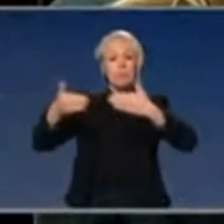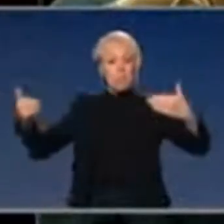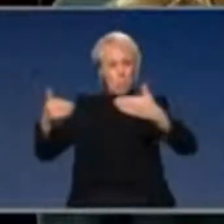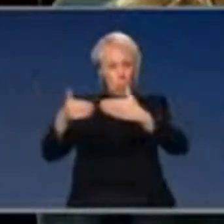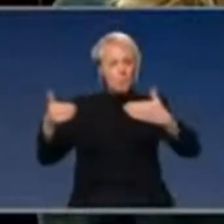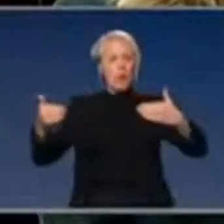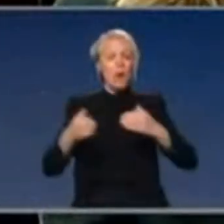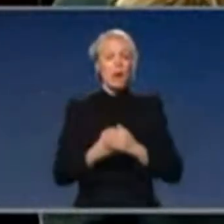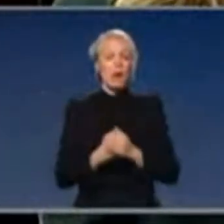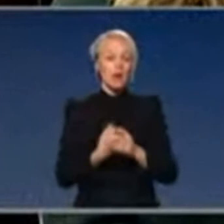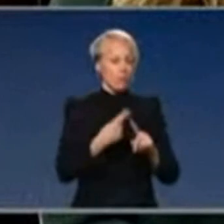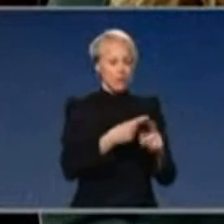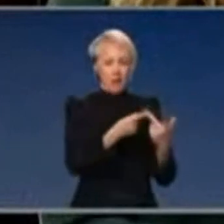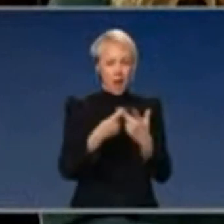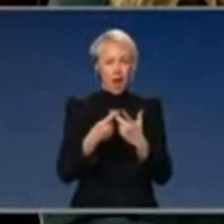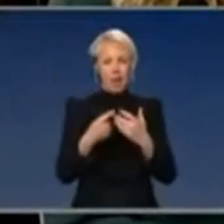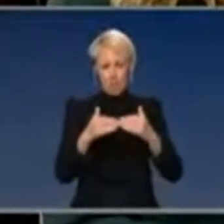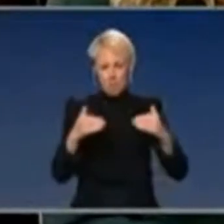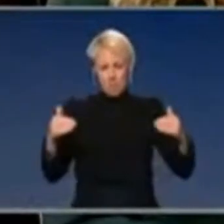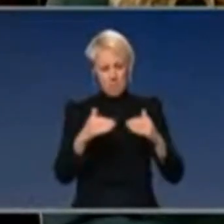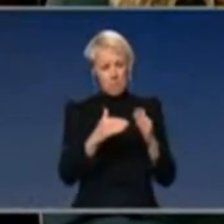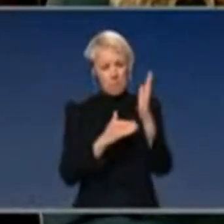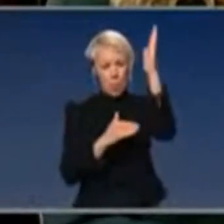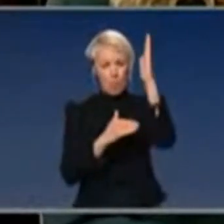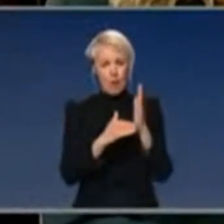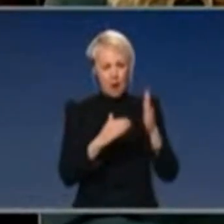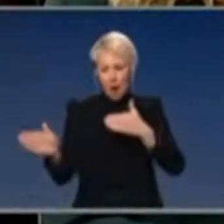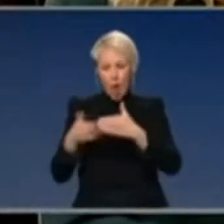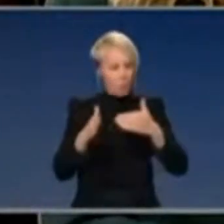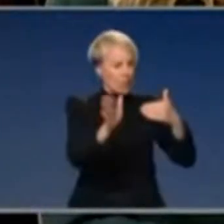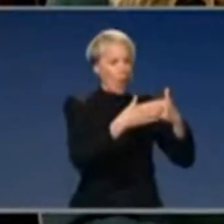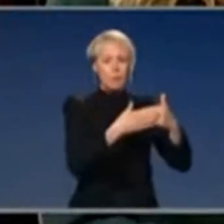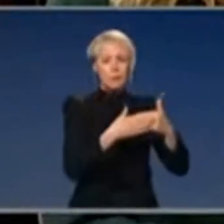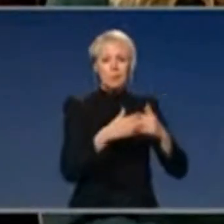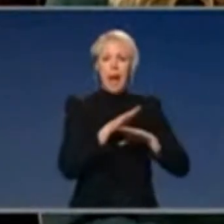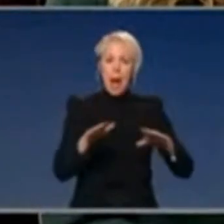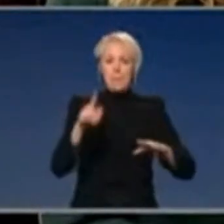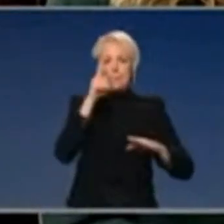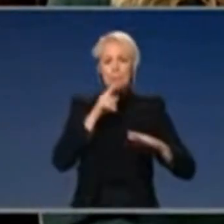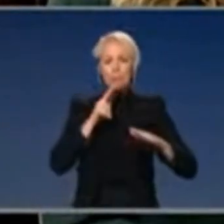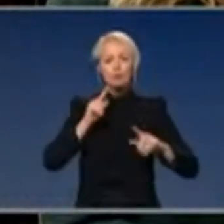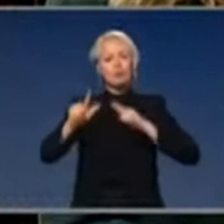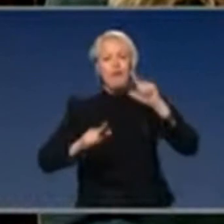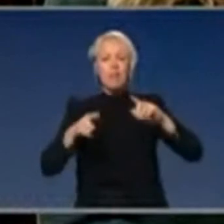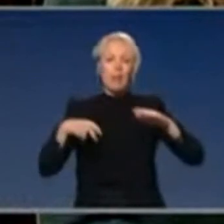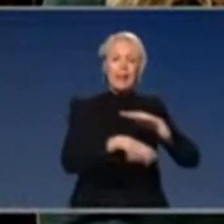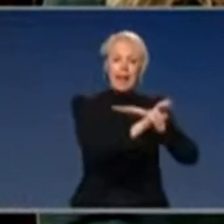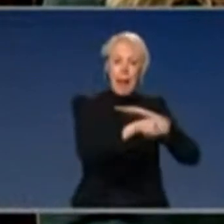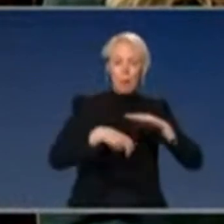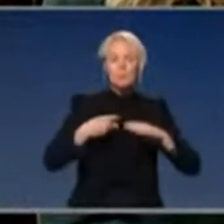just referred to. How confident are you that you can salvage that plan